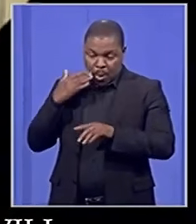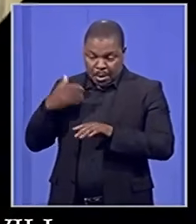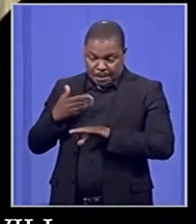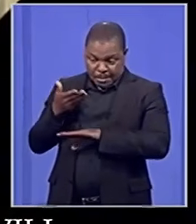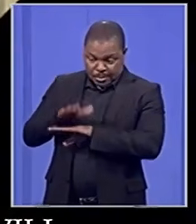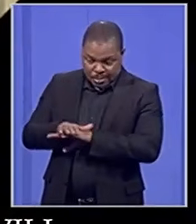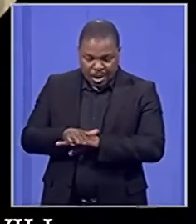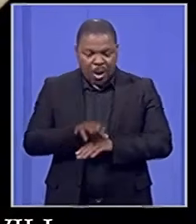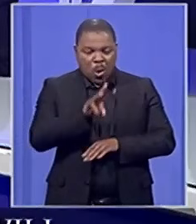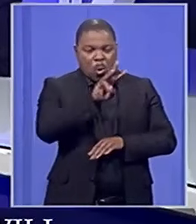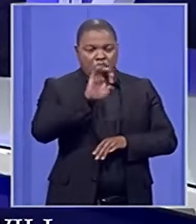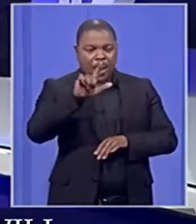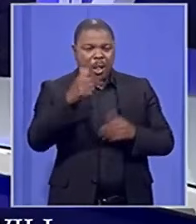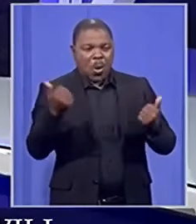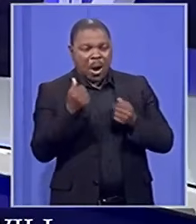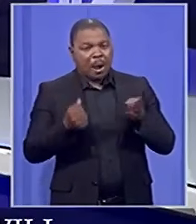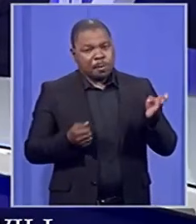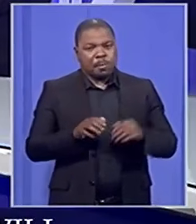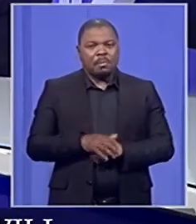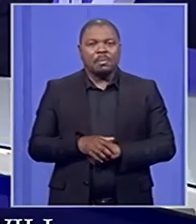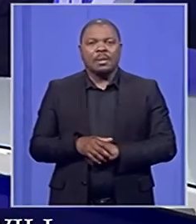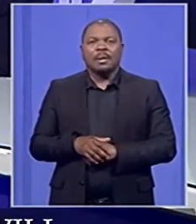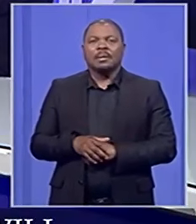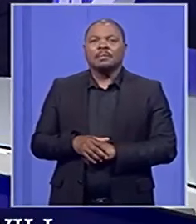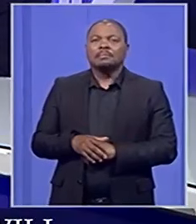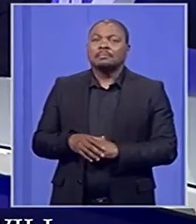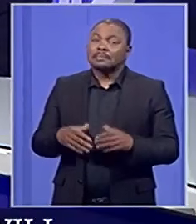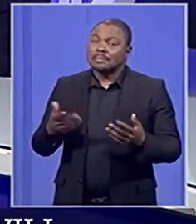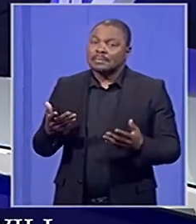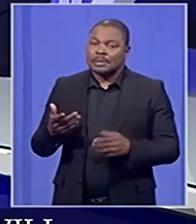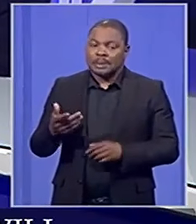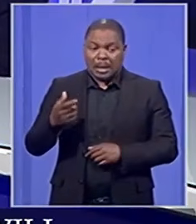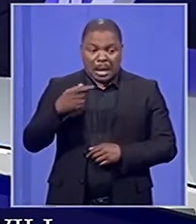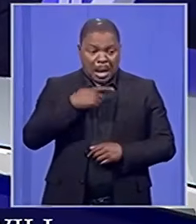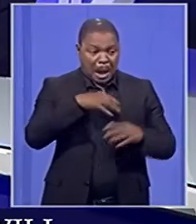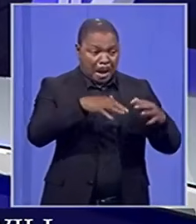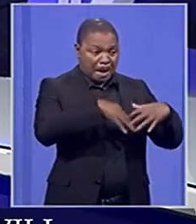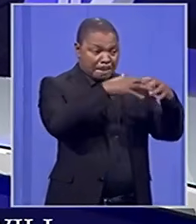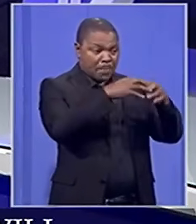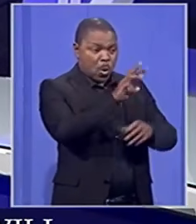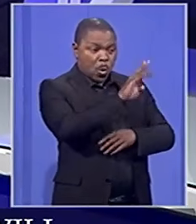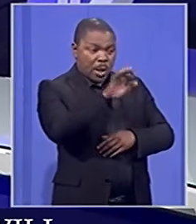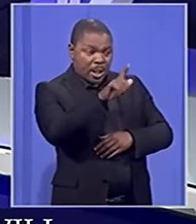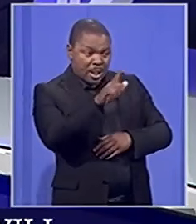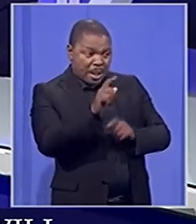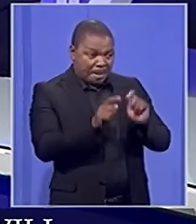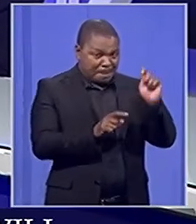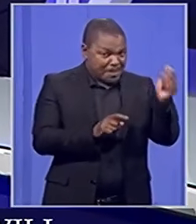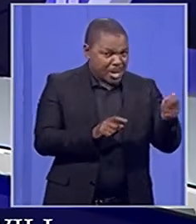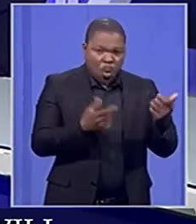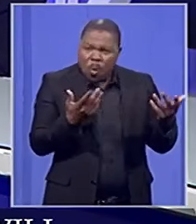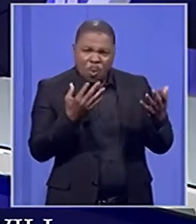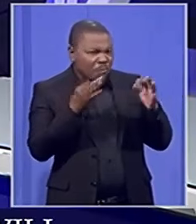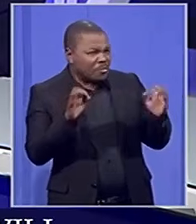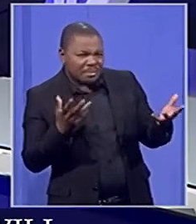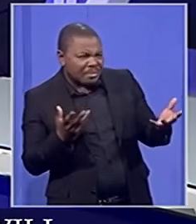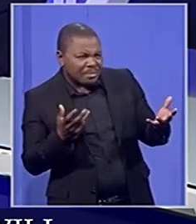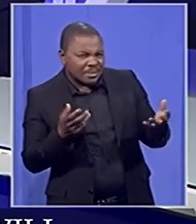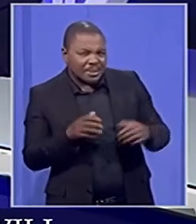safe. Jwale ha re tla tabeng ya manyane ebe hona le tjhelete o e lefang ha o etsa will ya hao kapa tjhe hona le sesolo.